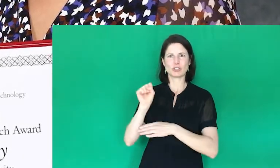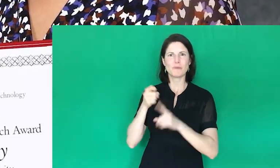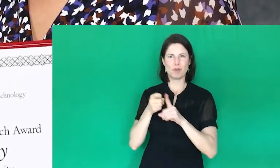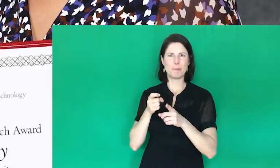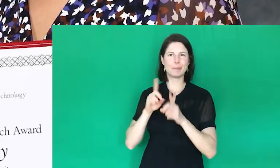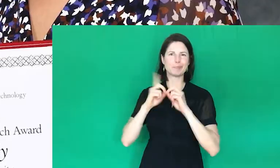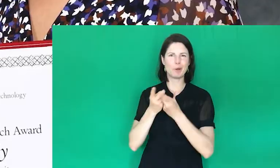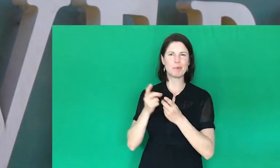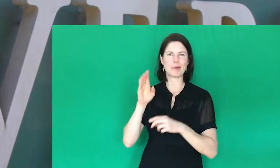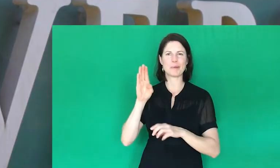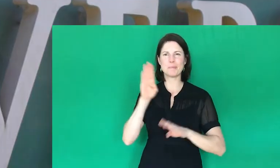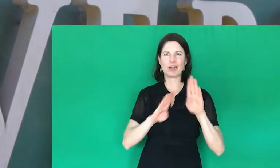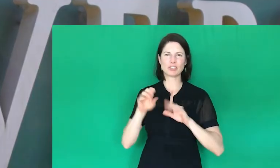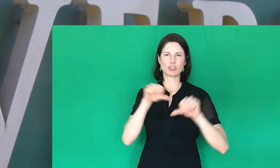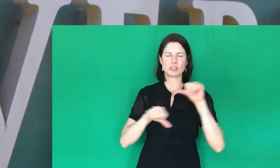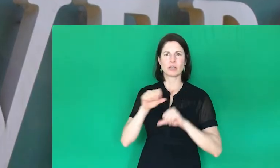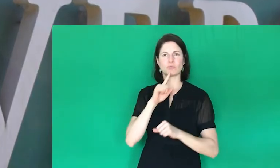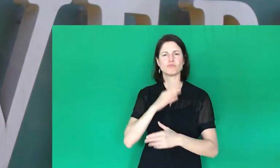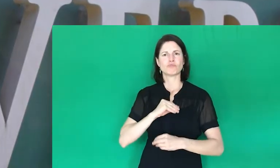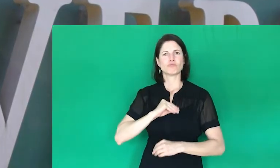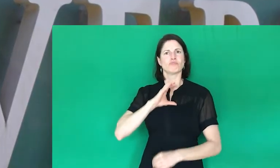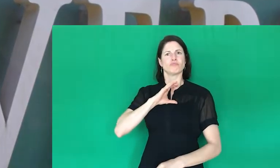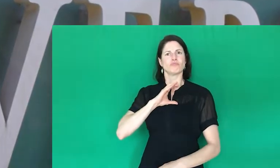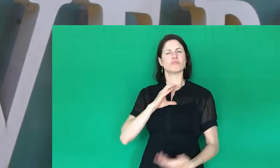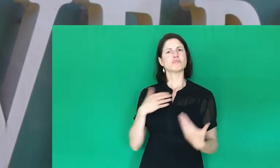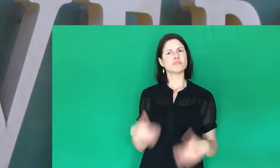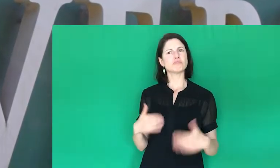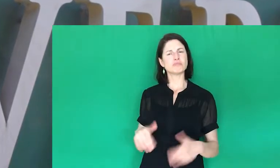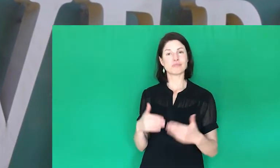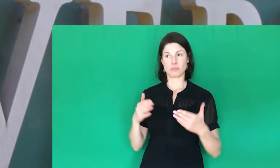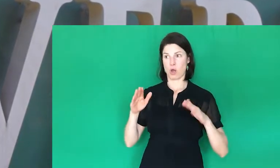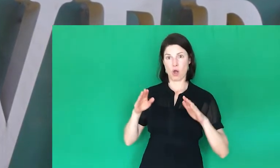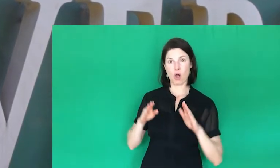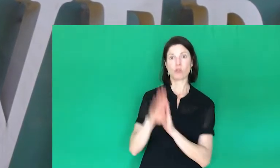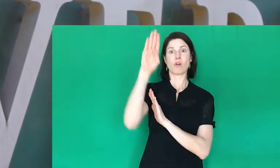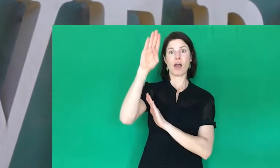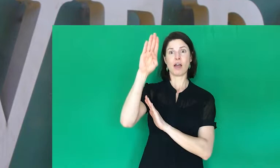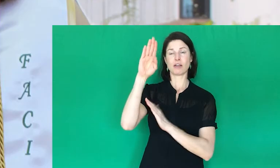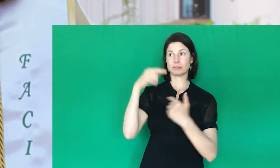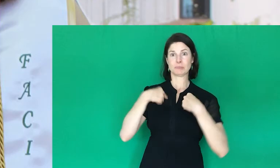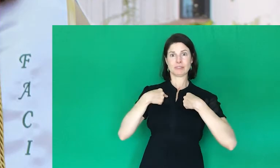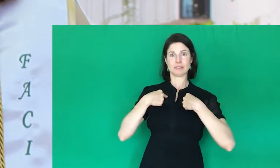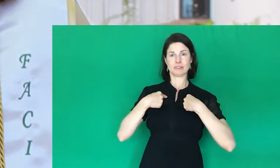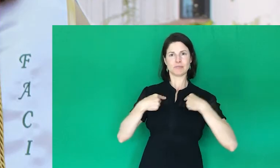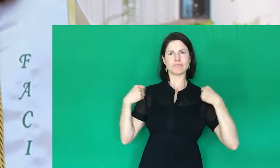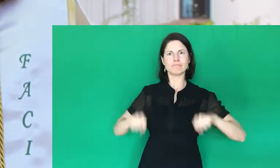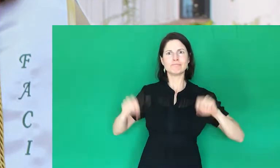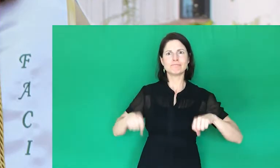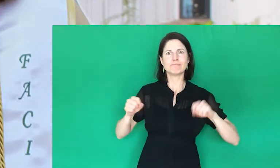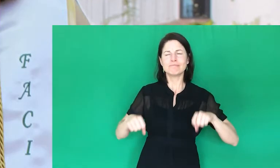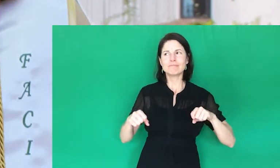the Department of Biological Sciences, really meant a lot to me to be on the rise in the fact that I